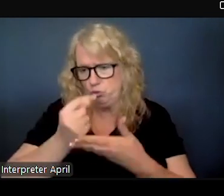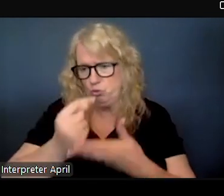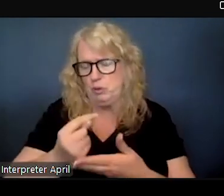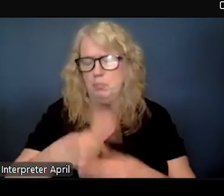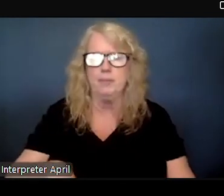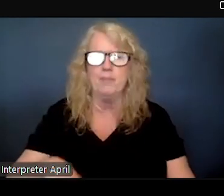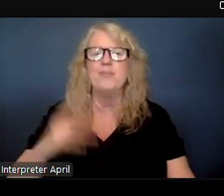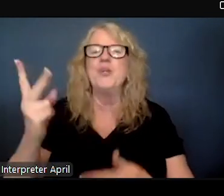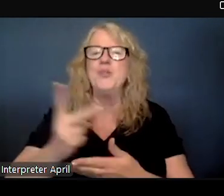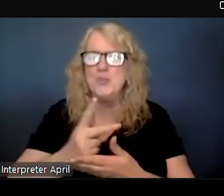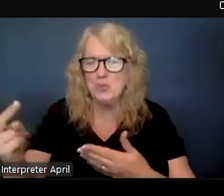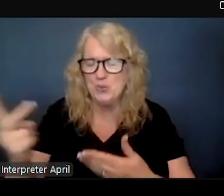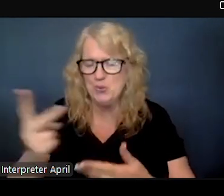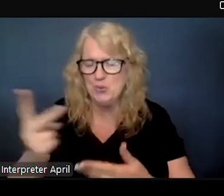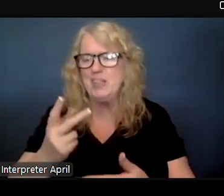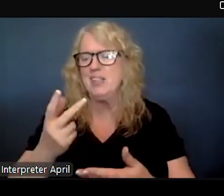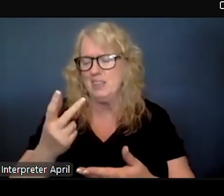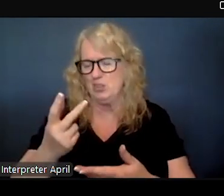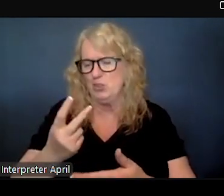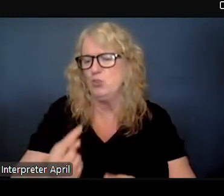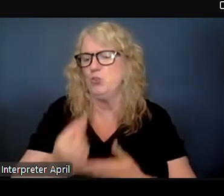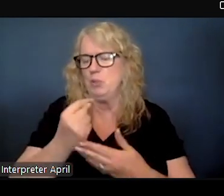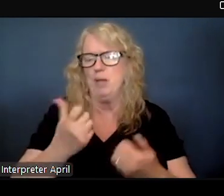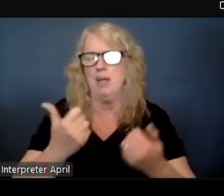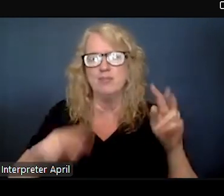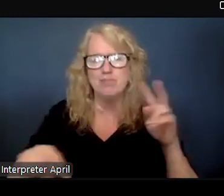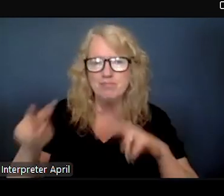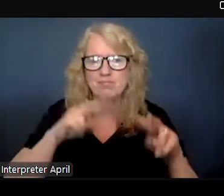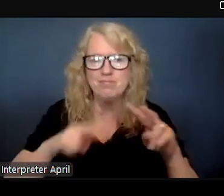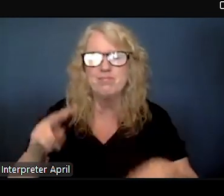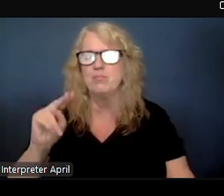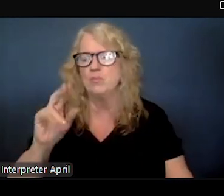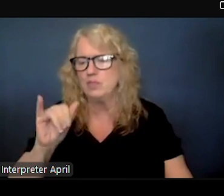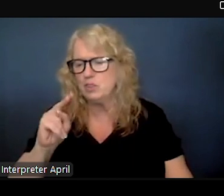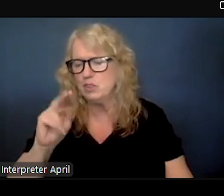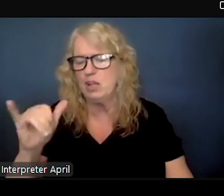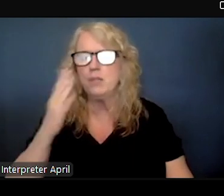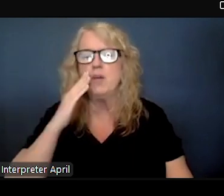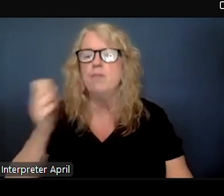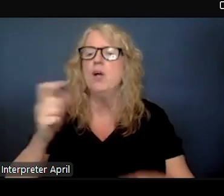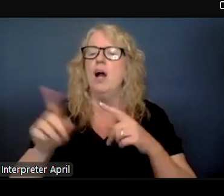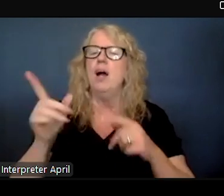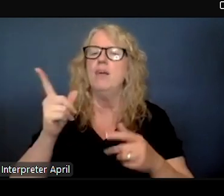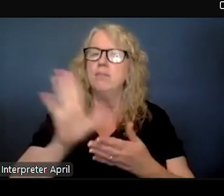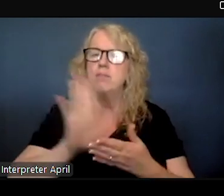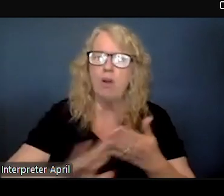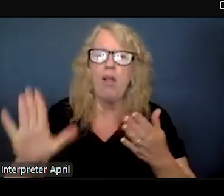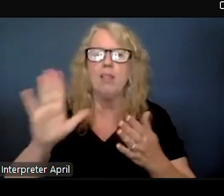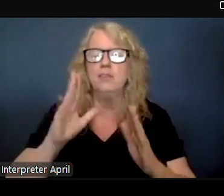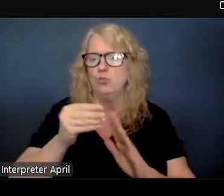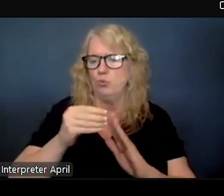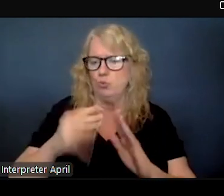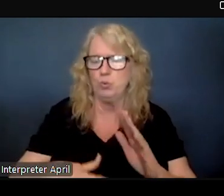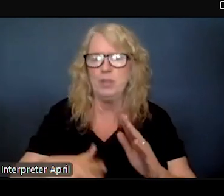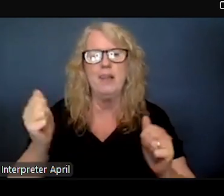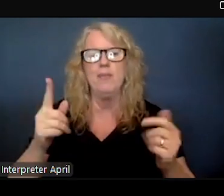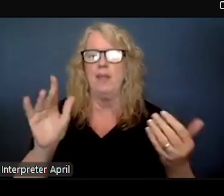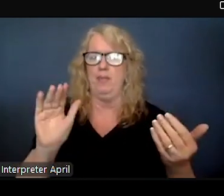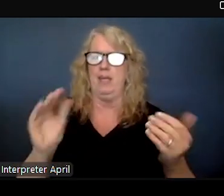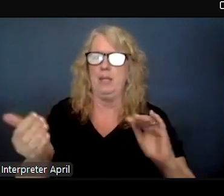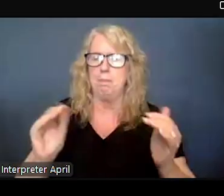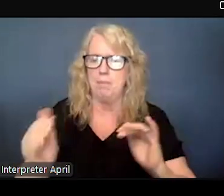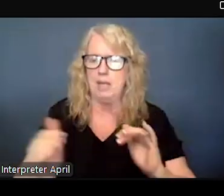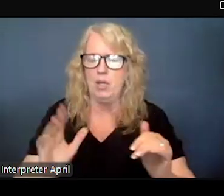or two-week treatment trial. They looked at a non-clinical population of college students and they compared